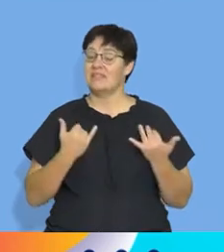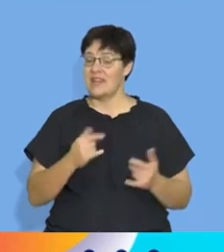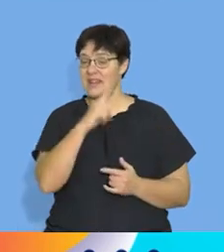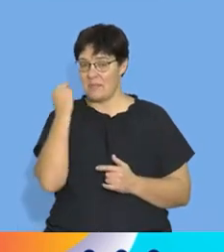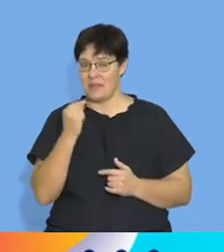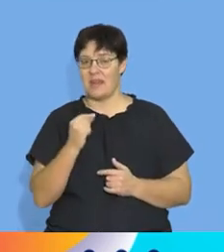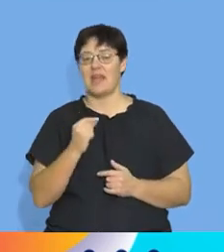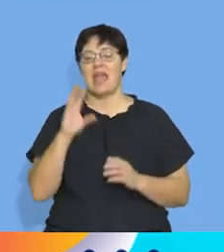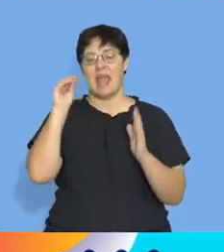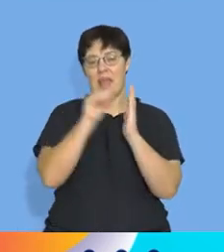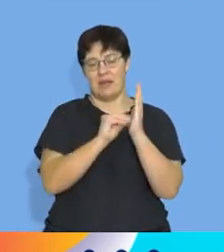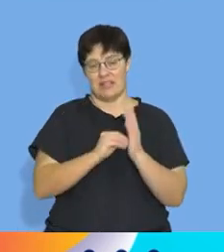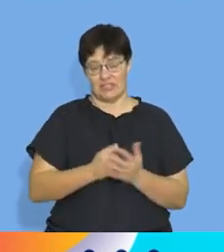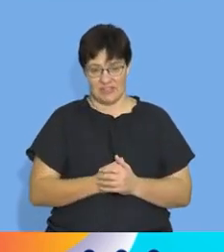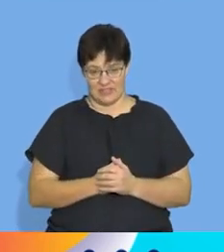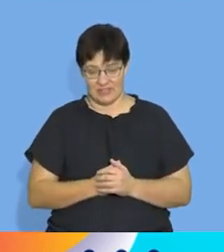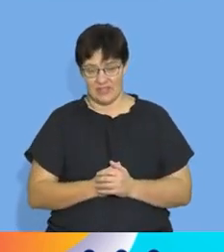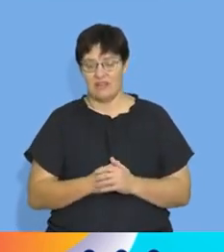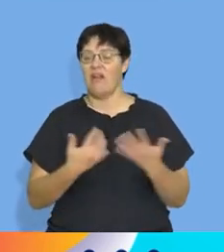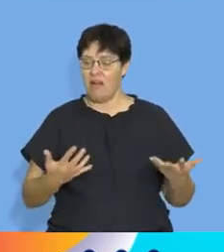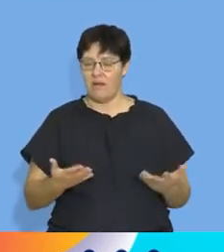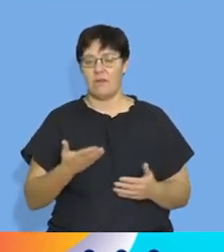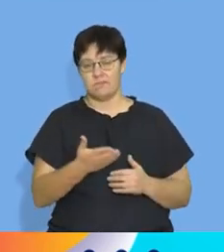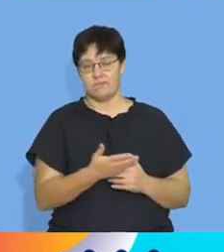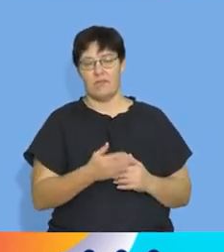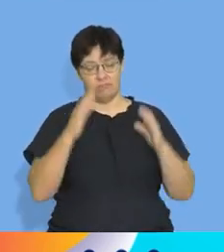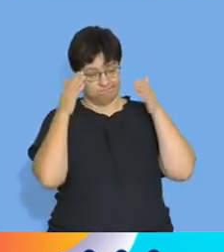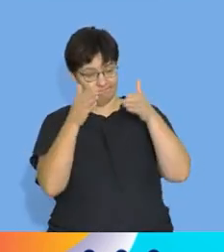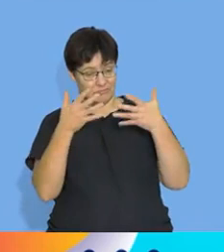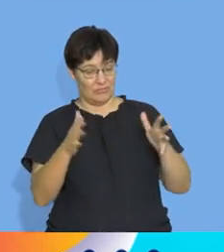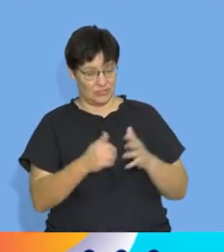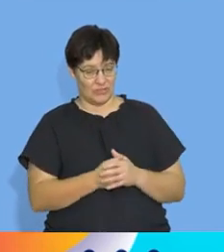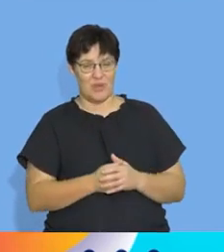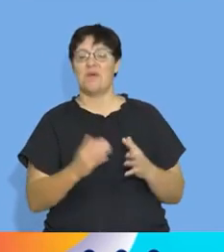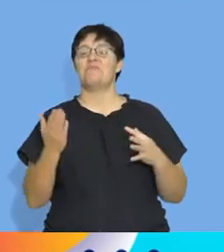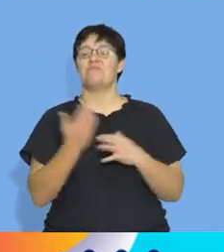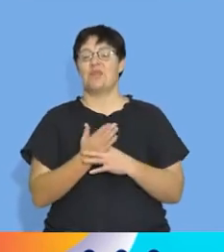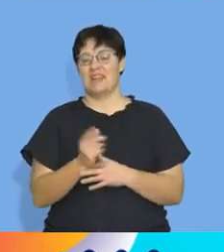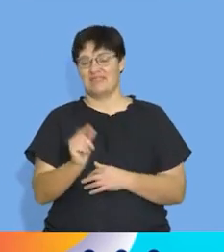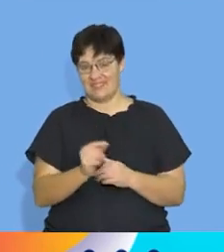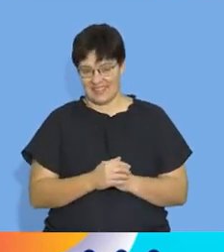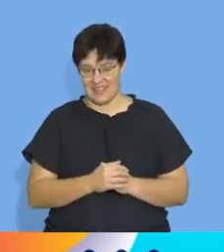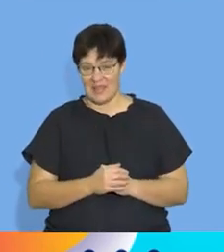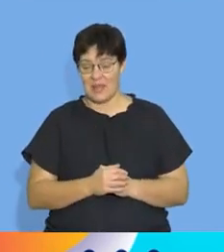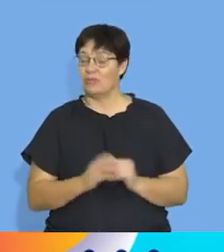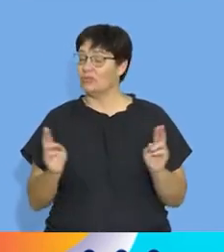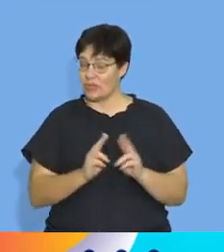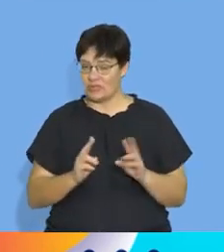endometrium. And that is called implantation. So guys, you've been very attentive. You deserve a little